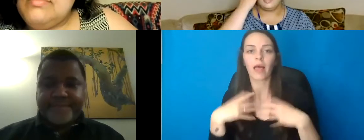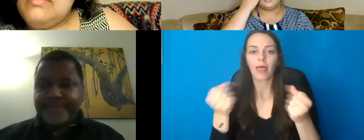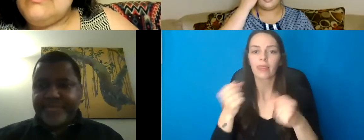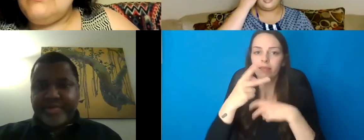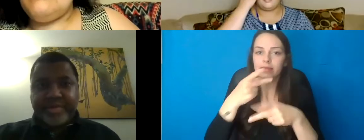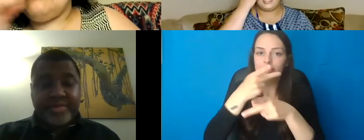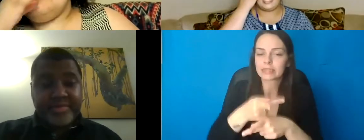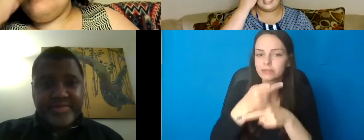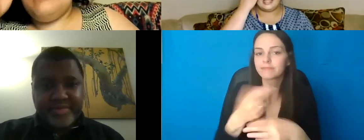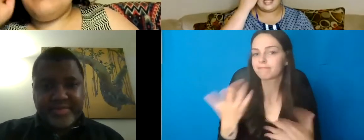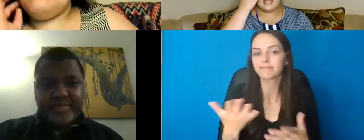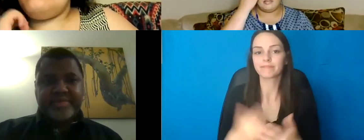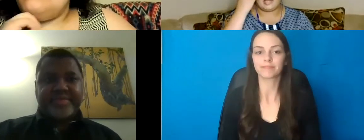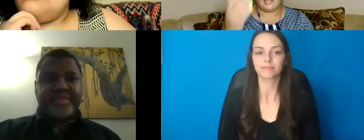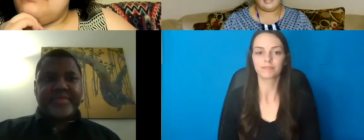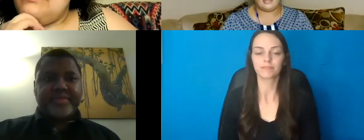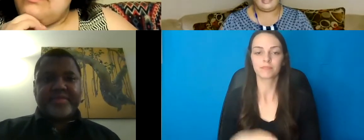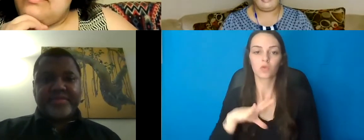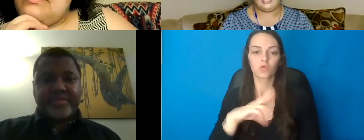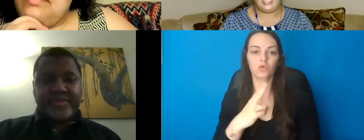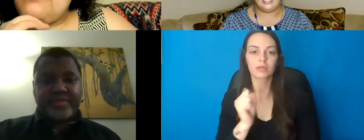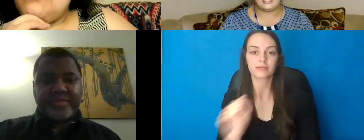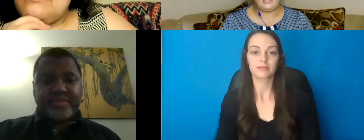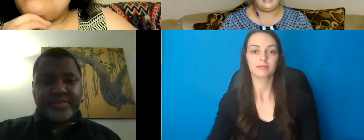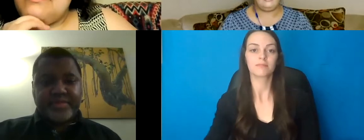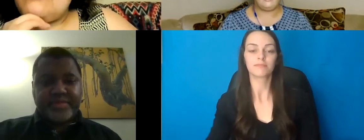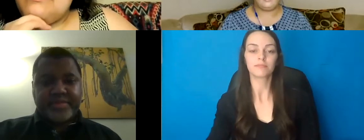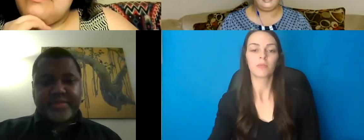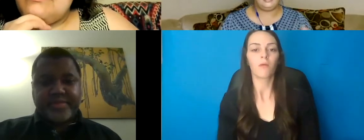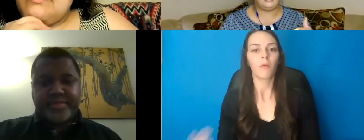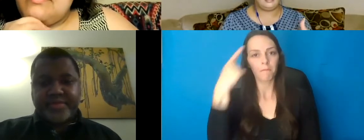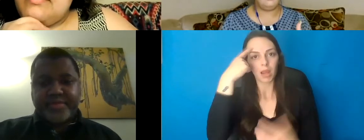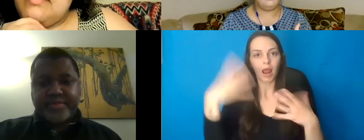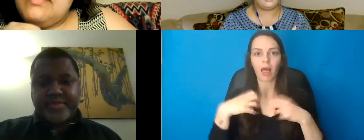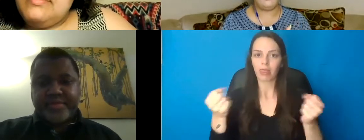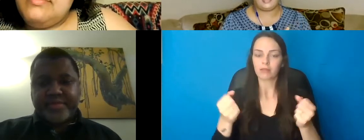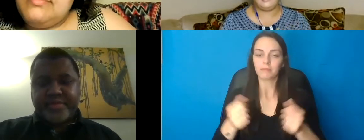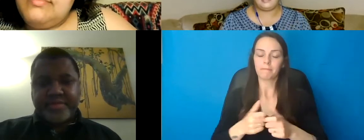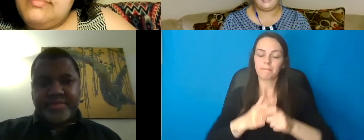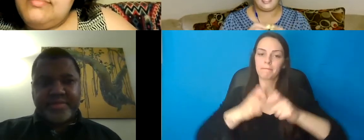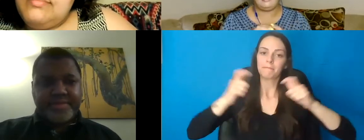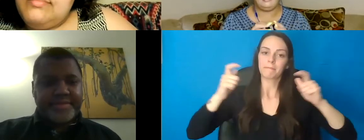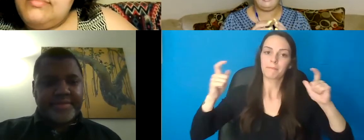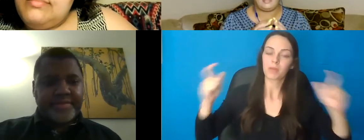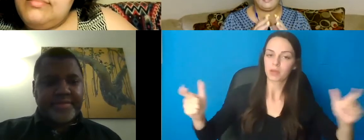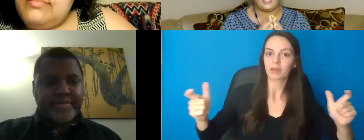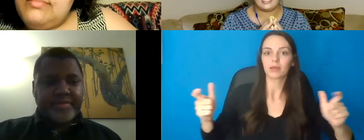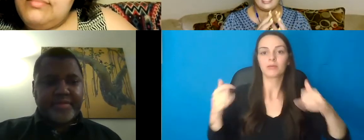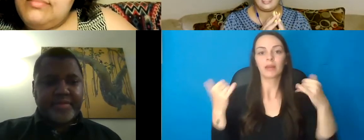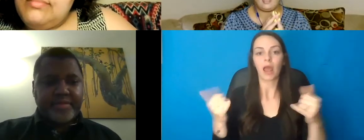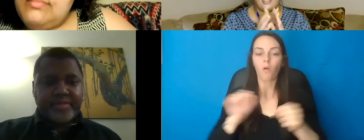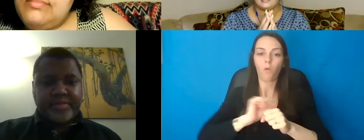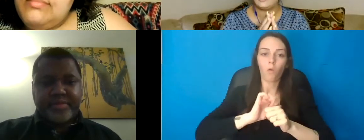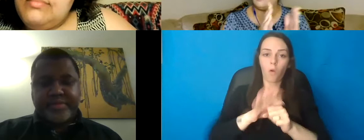Well, one of the biggest things is that mental health is a big thing. And I find that within the COVID epidemic, anything that is